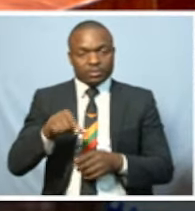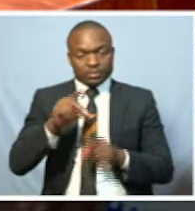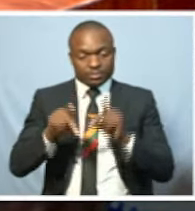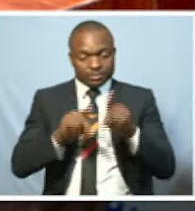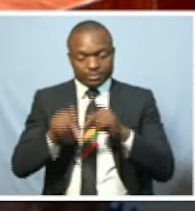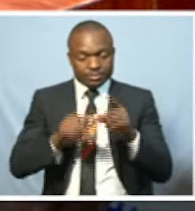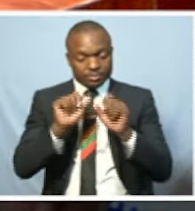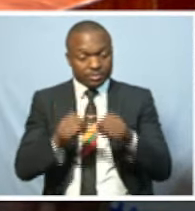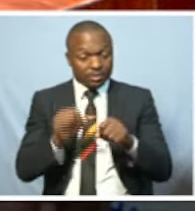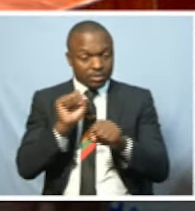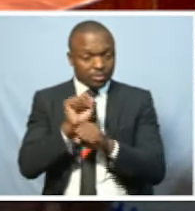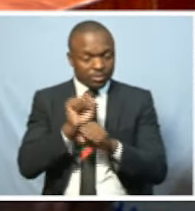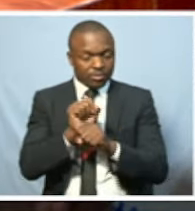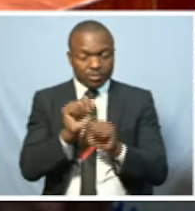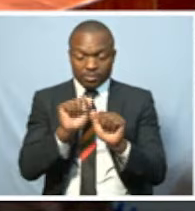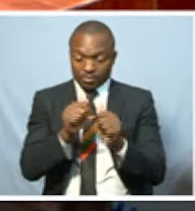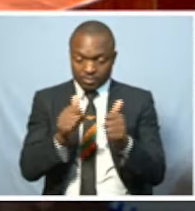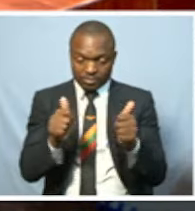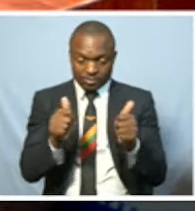their works diligently.